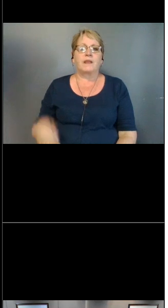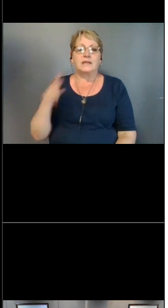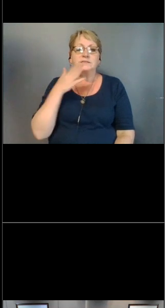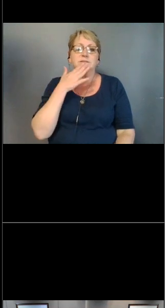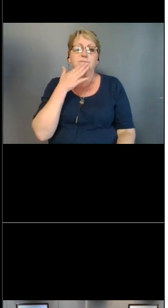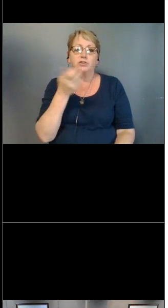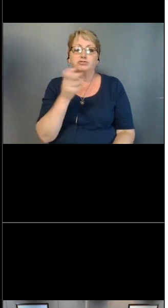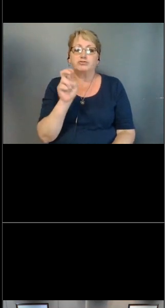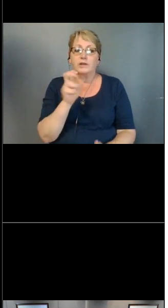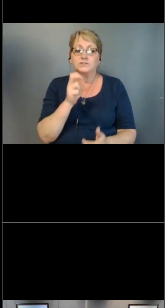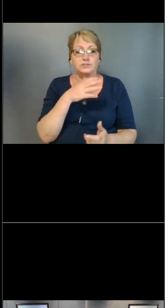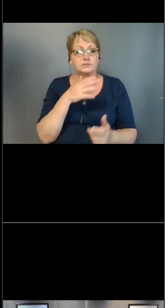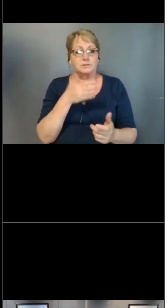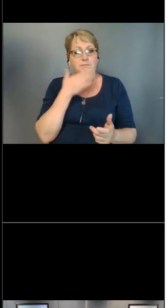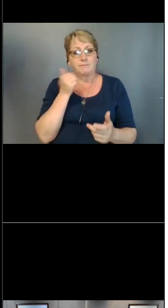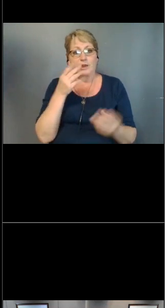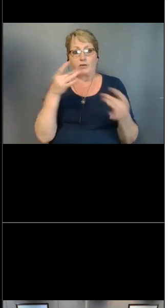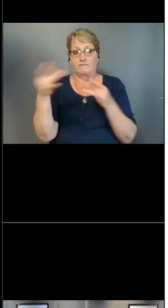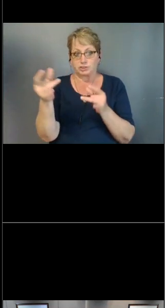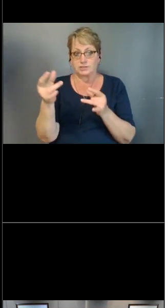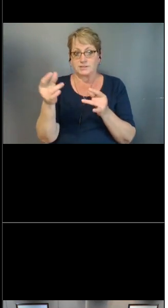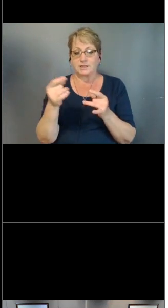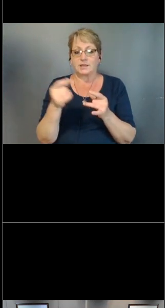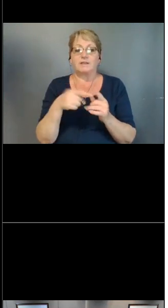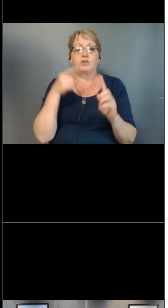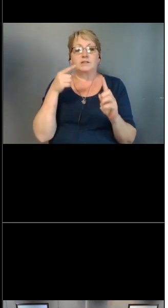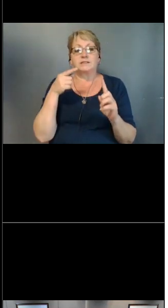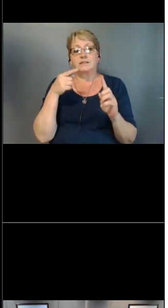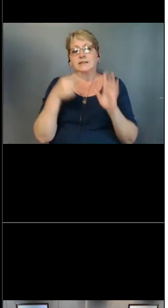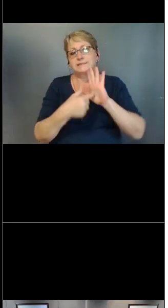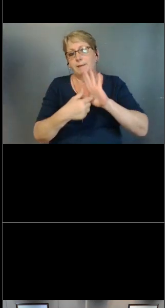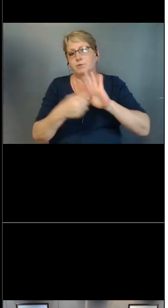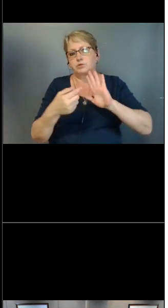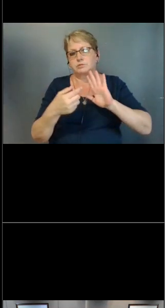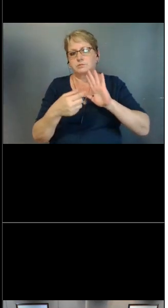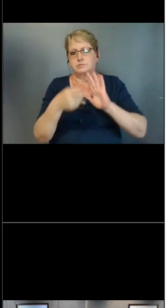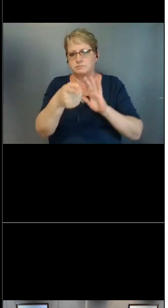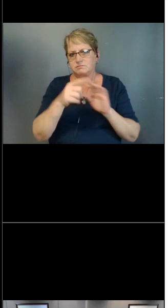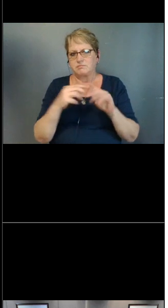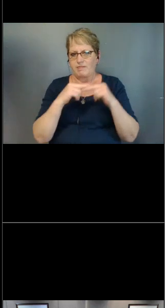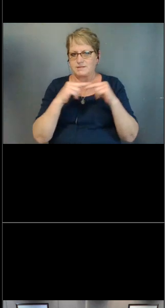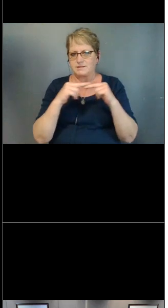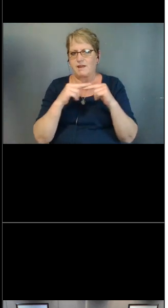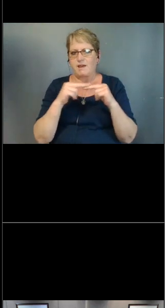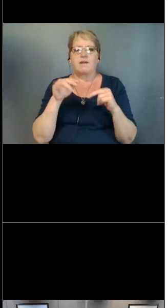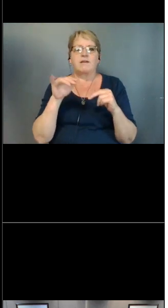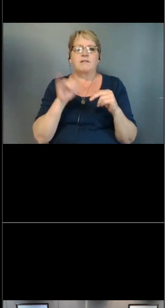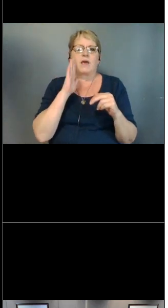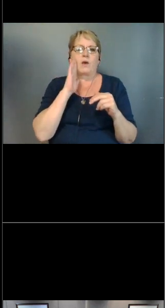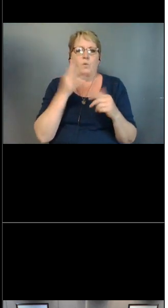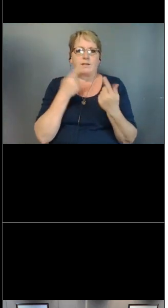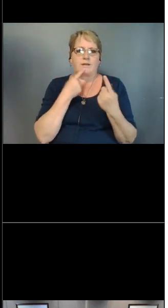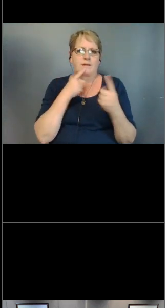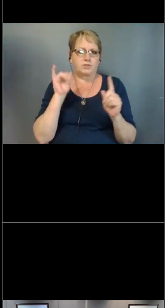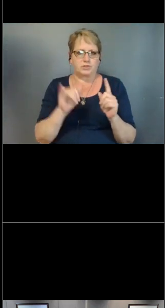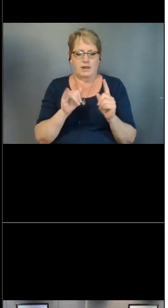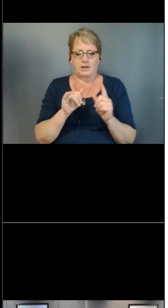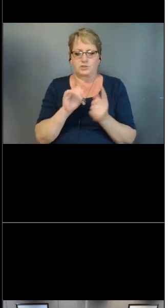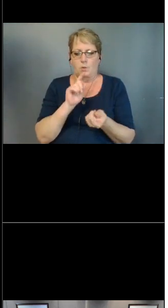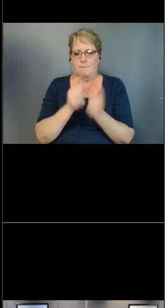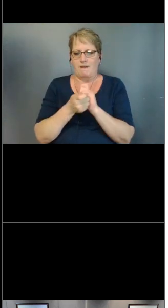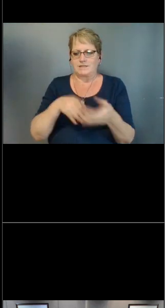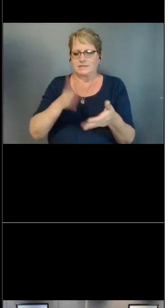and greater efficiency. In the example shown on this slide, the 47 modification accomplishes this goal by modifying the endpoint of the